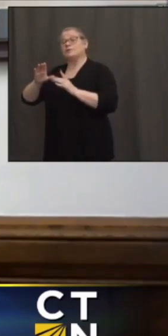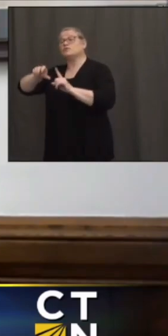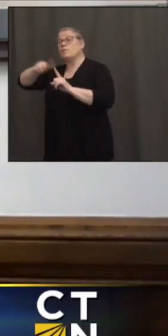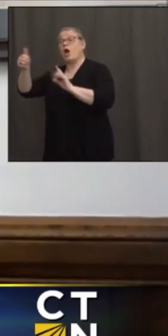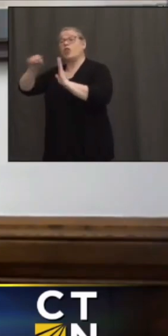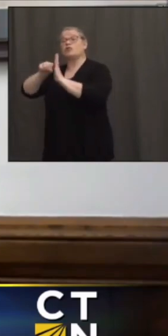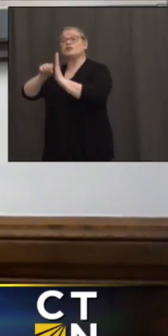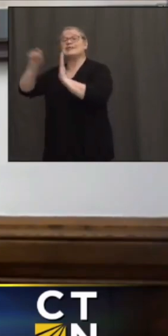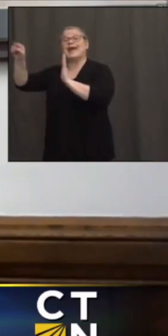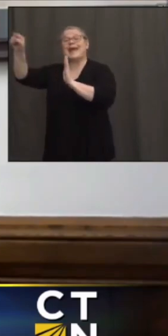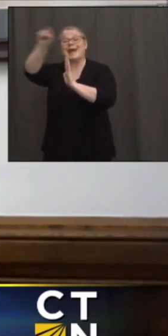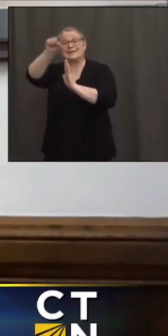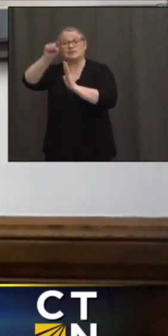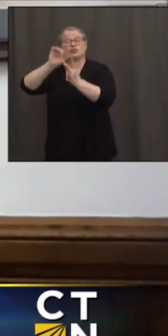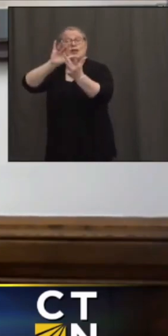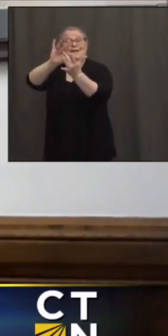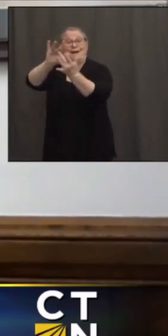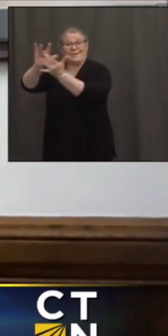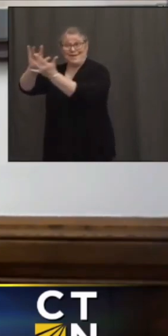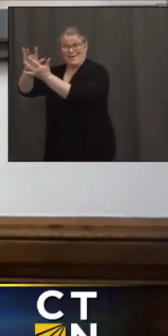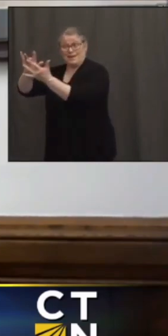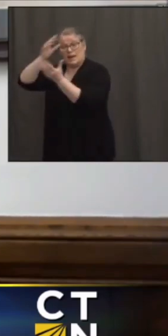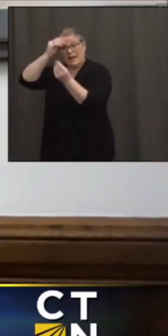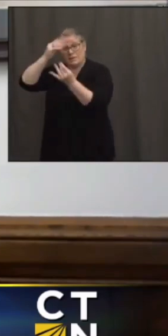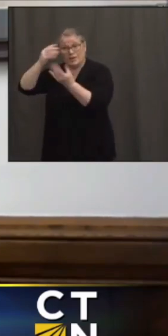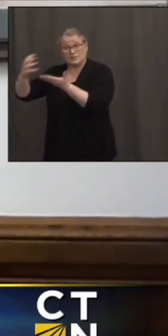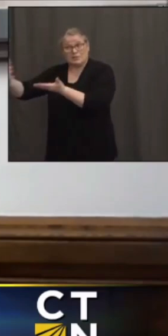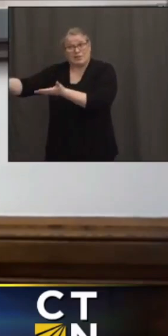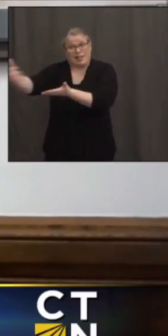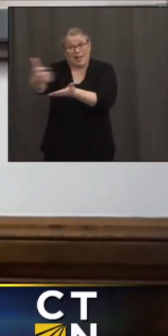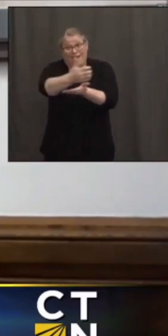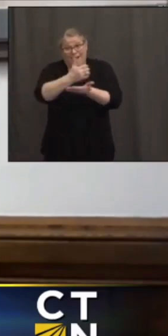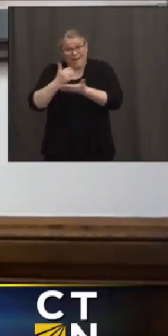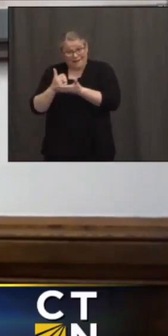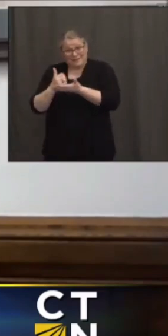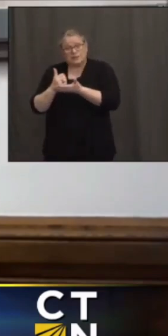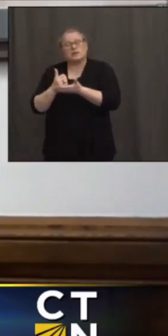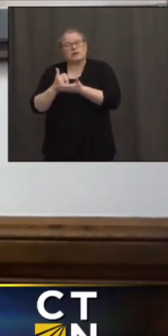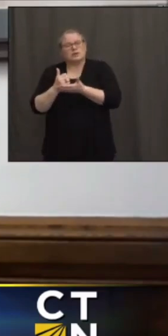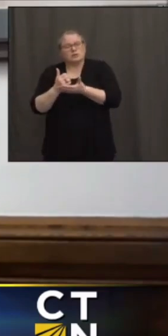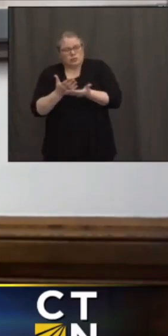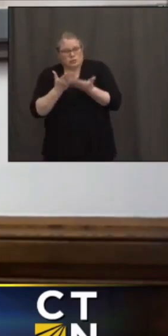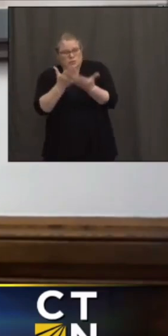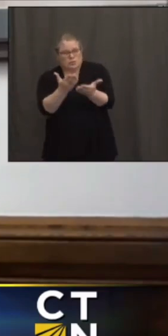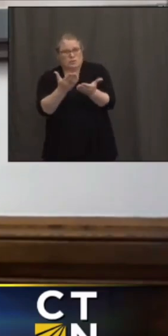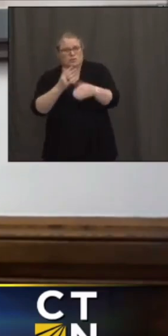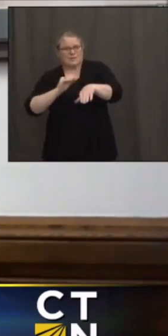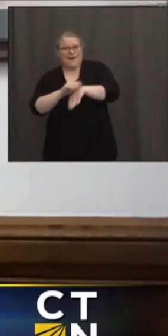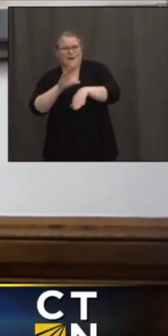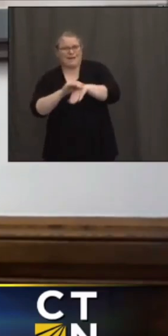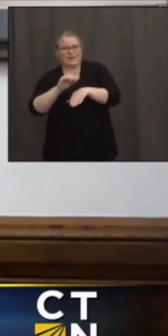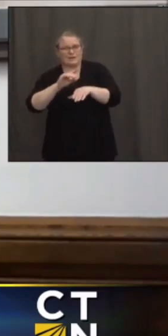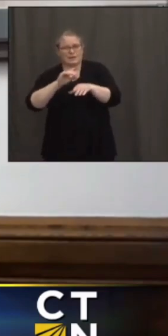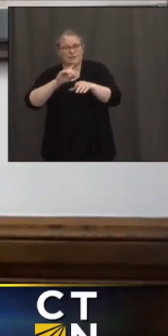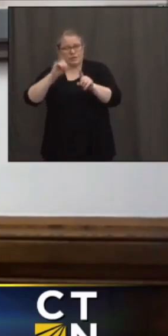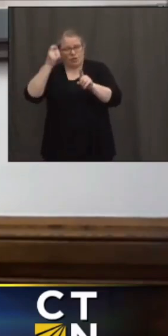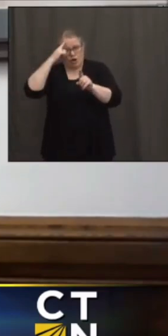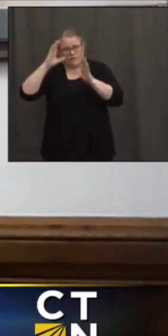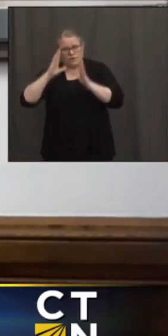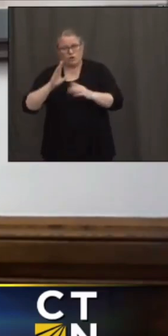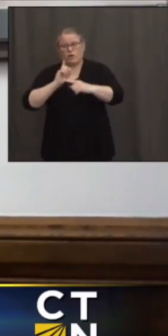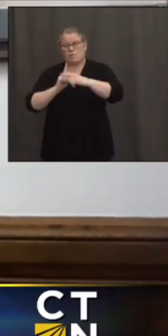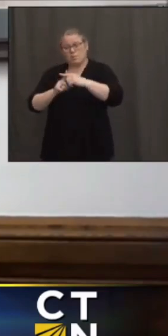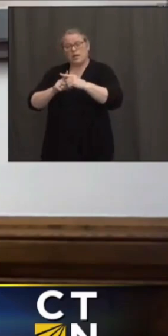to provide guidance to the governor, along with Commissioner Lamont, who did the same on the